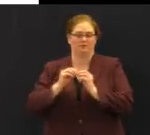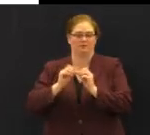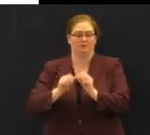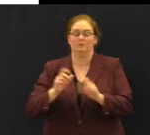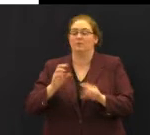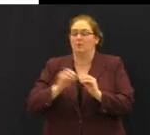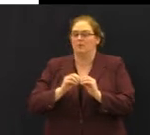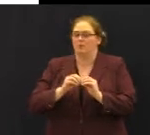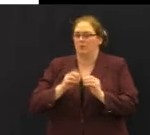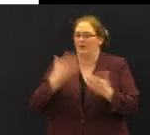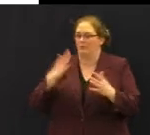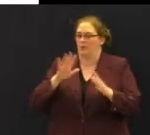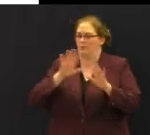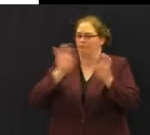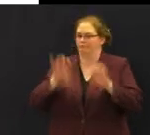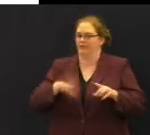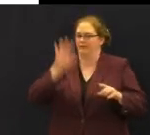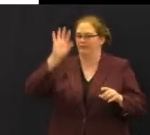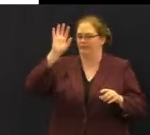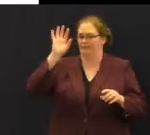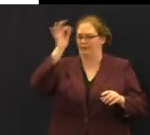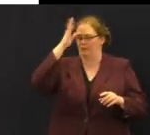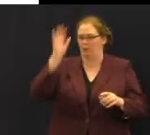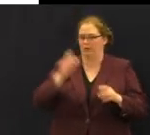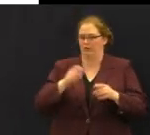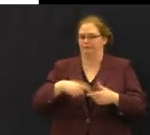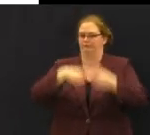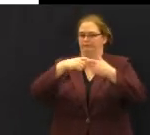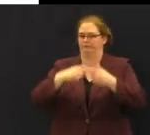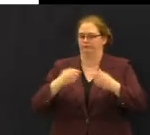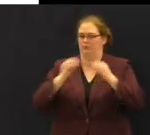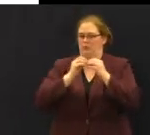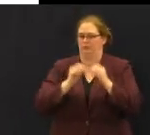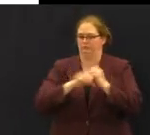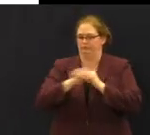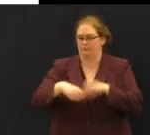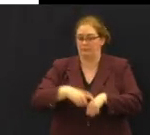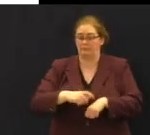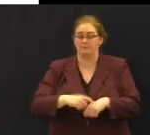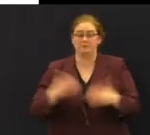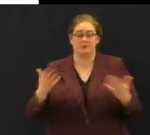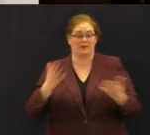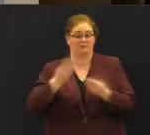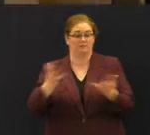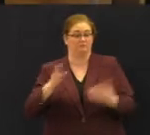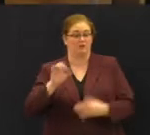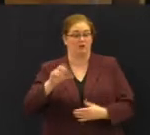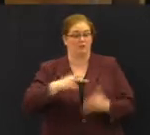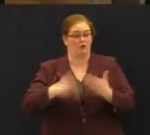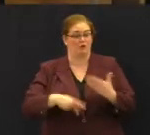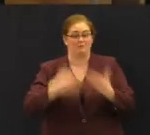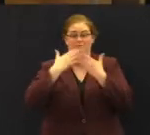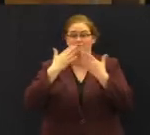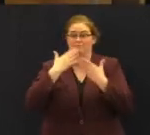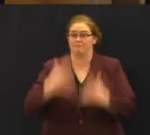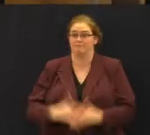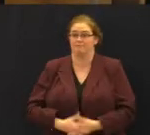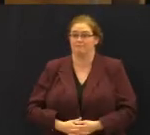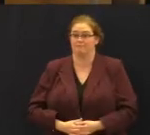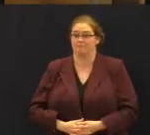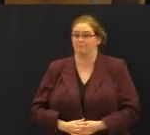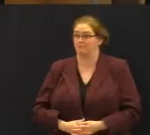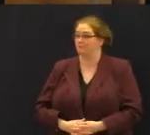not. So that's an overview of the BARA program and the resources available. Thanks.